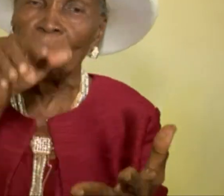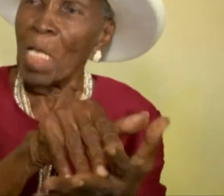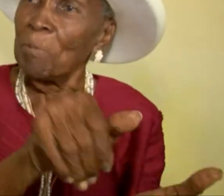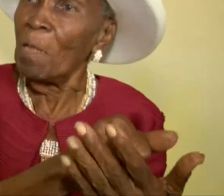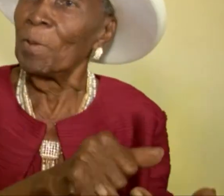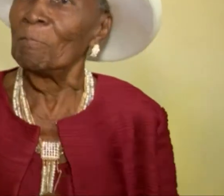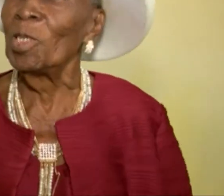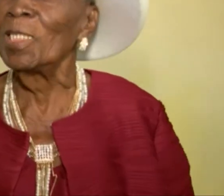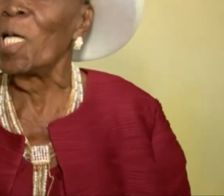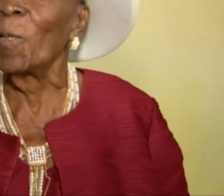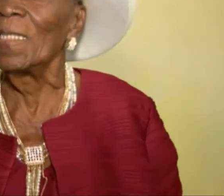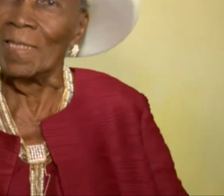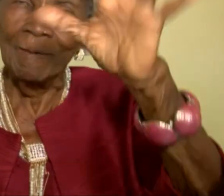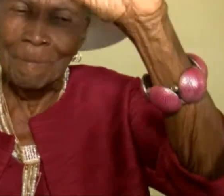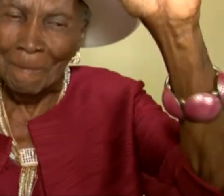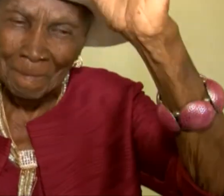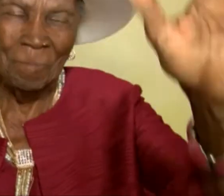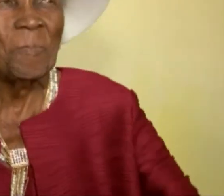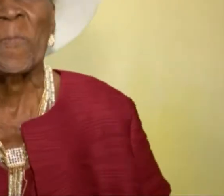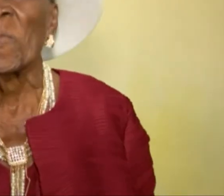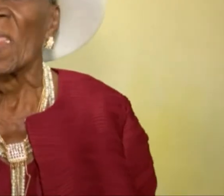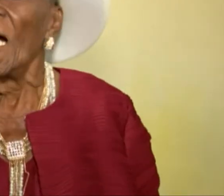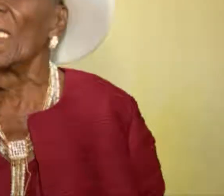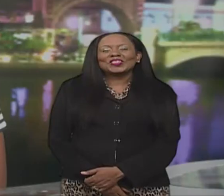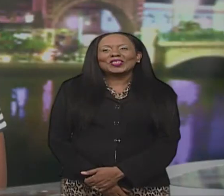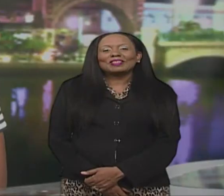me, blow the horn.